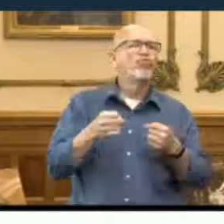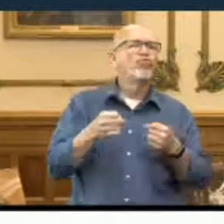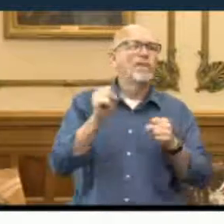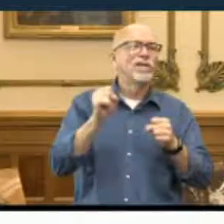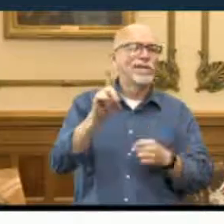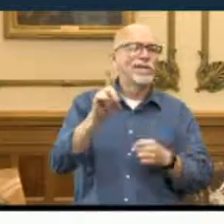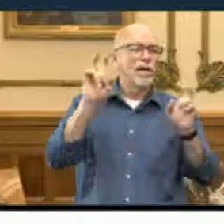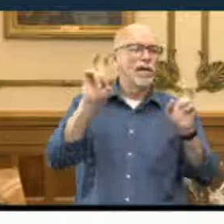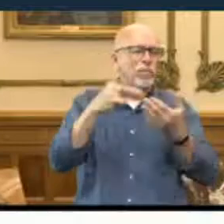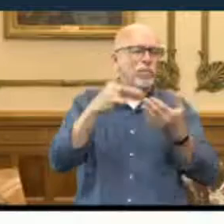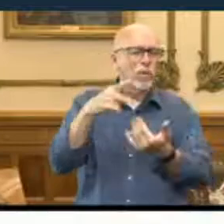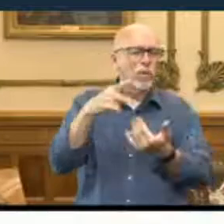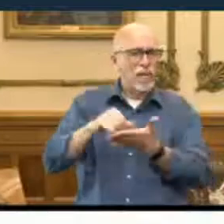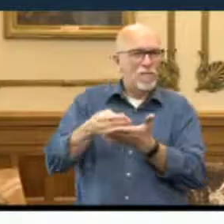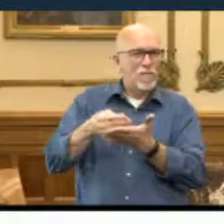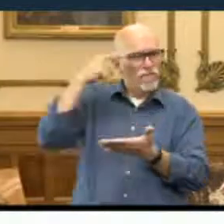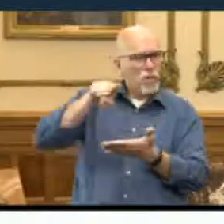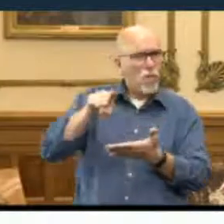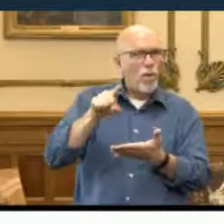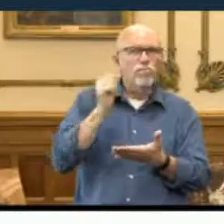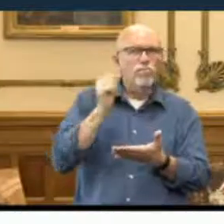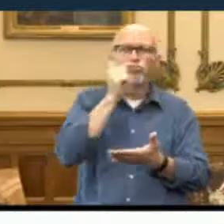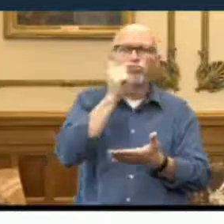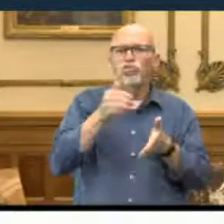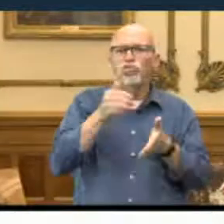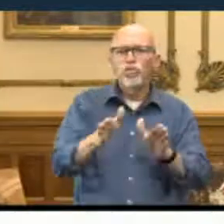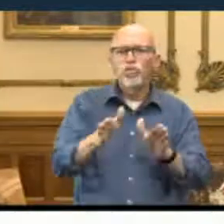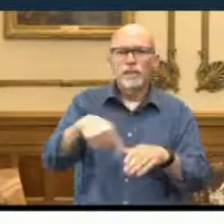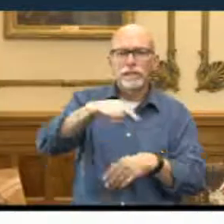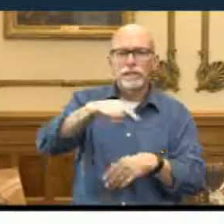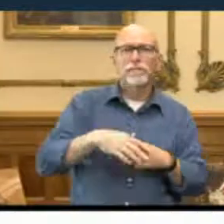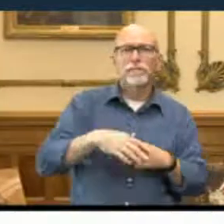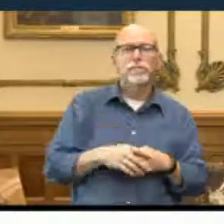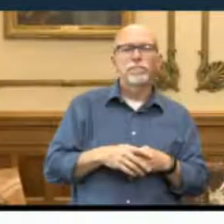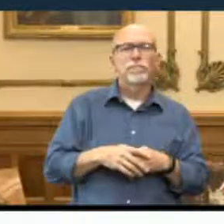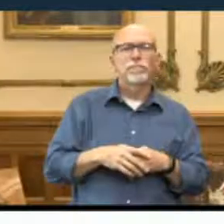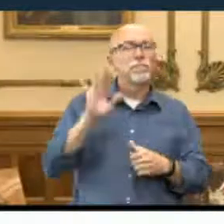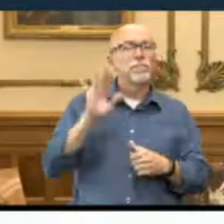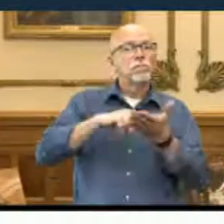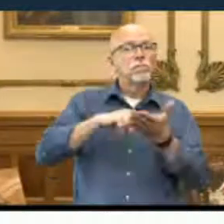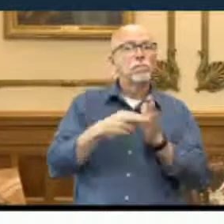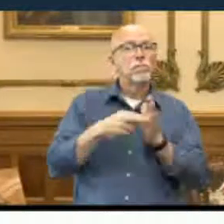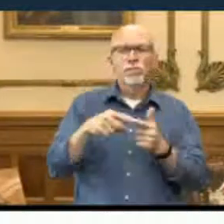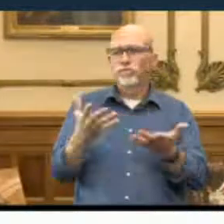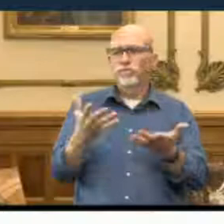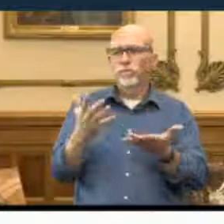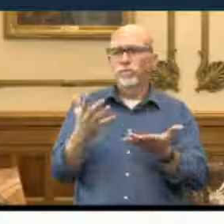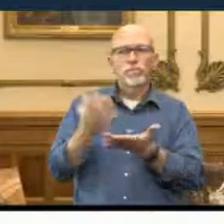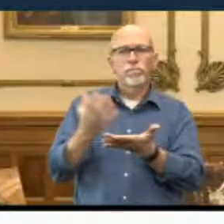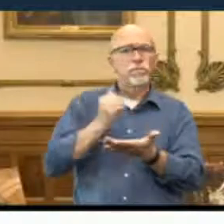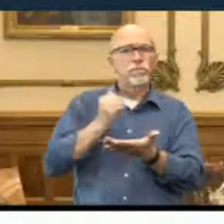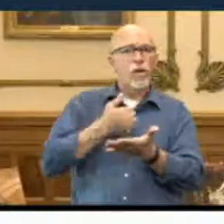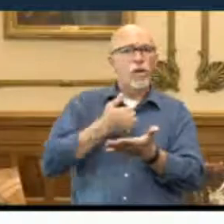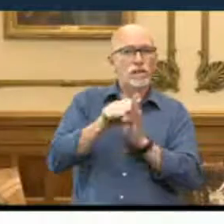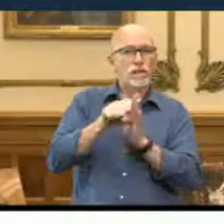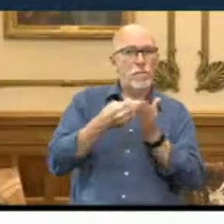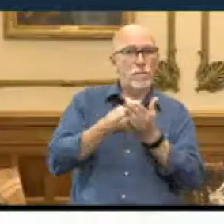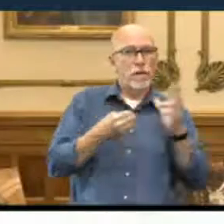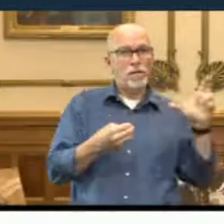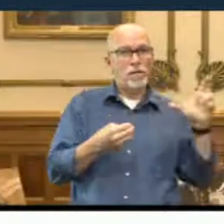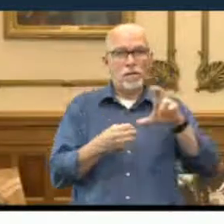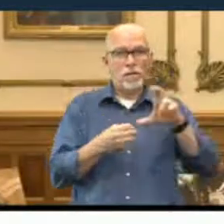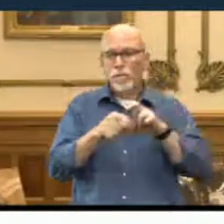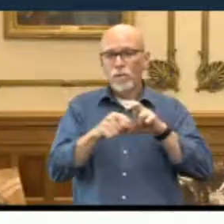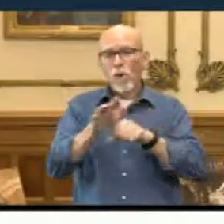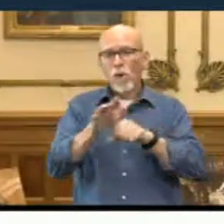that's strictly what these dollars are for. And it is geared towards leveraging our state matching dollars with those